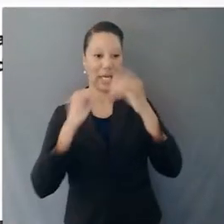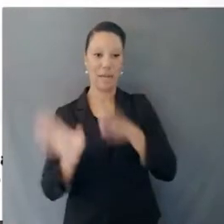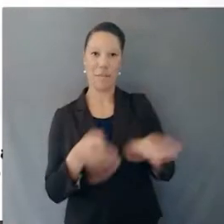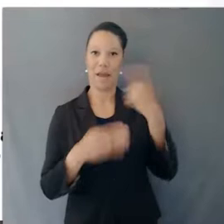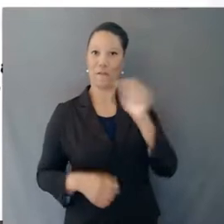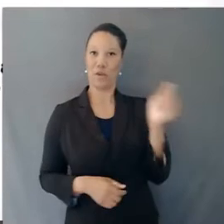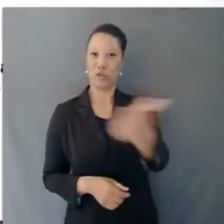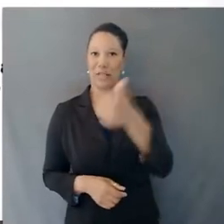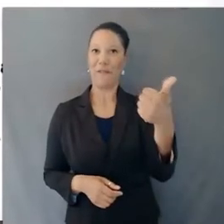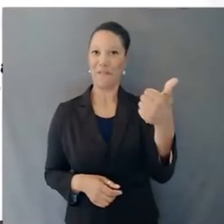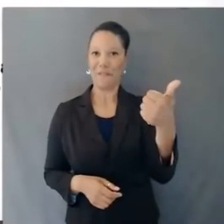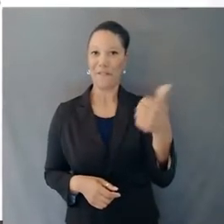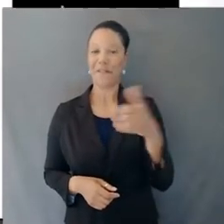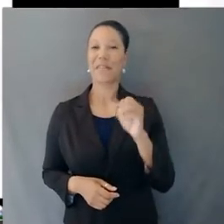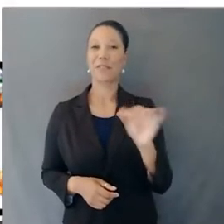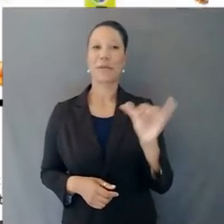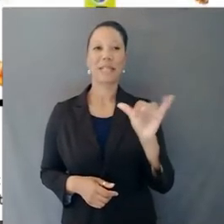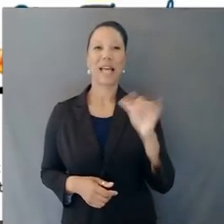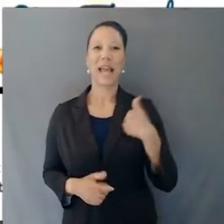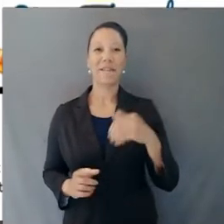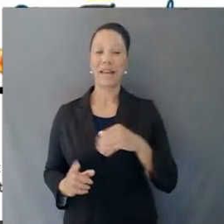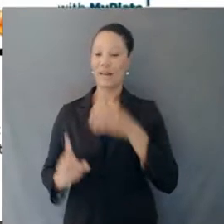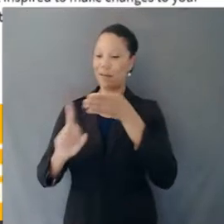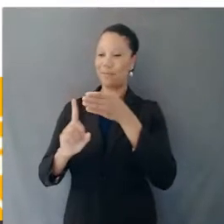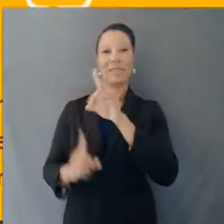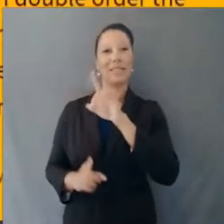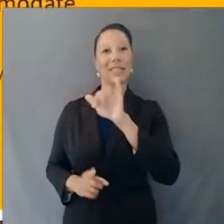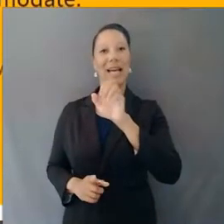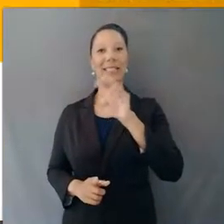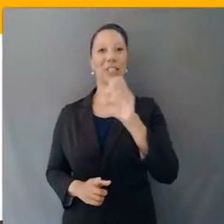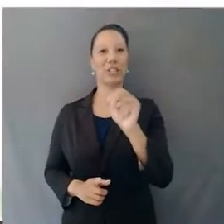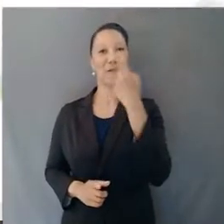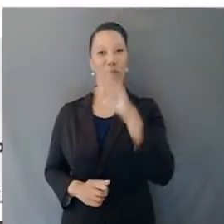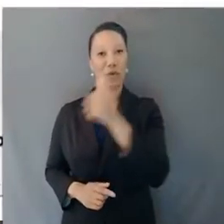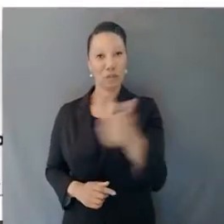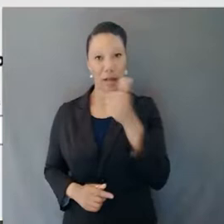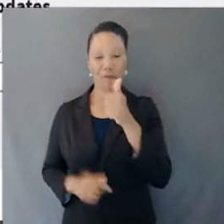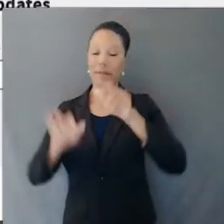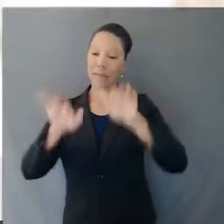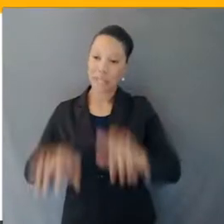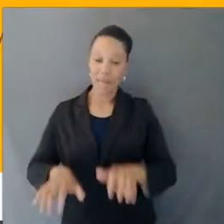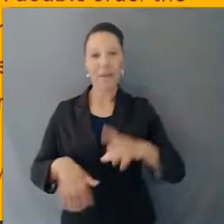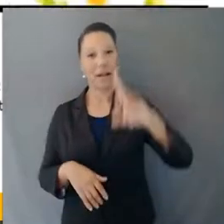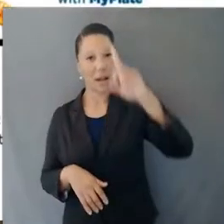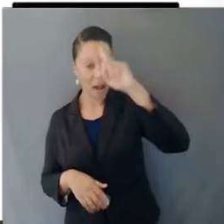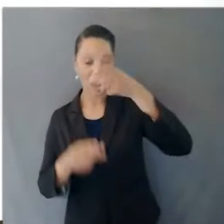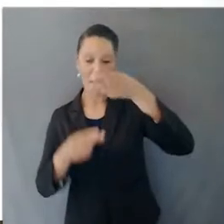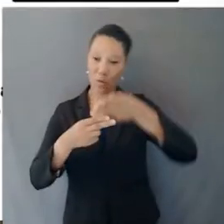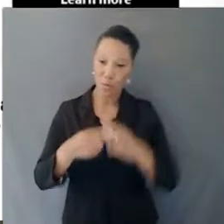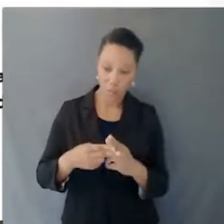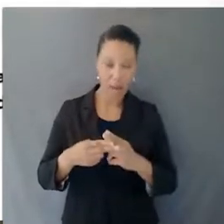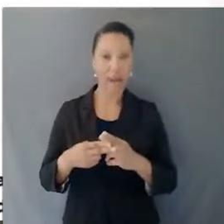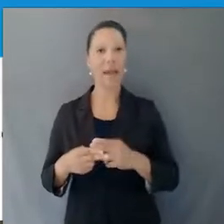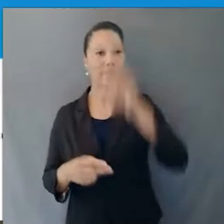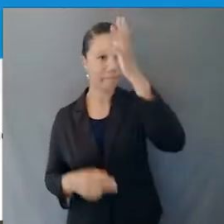meeting with your individual dietitian. If you put in your height and your weight and your gender, your